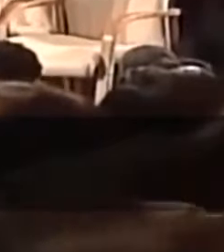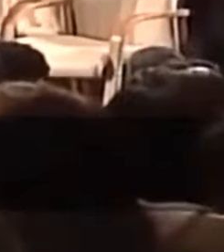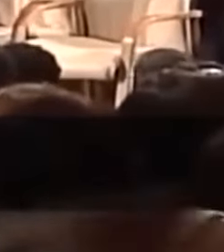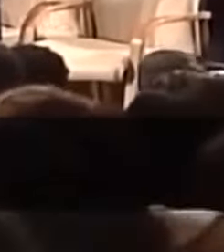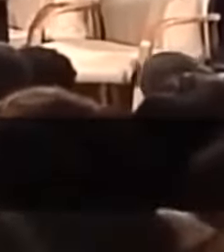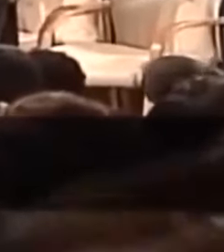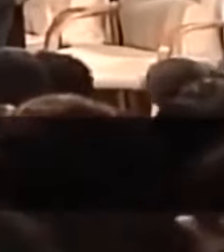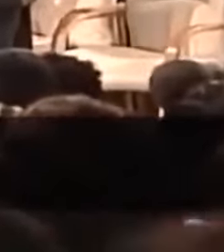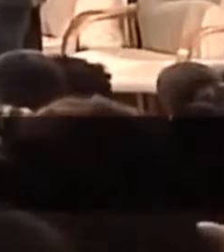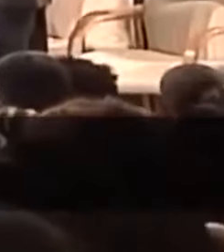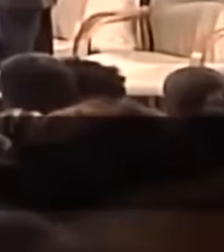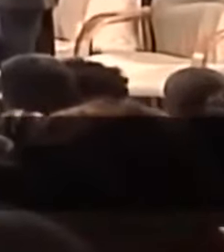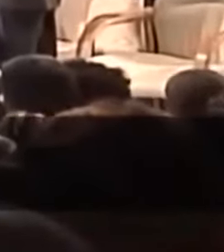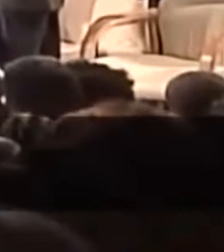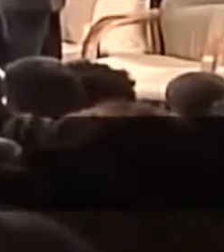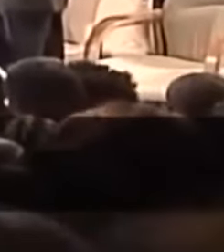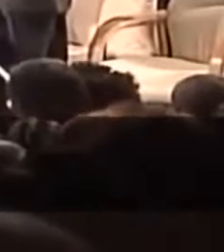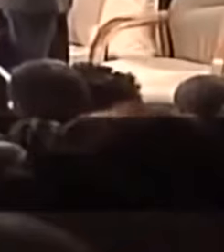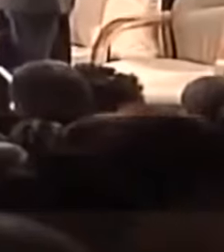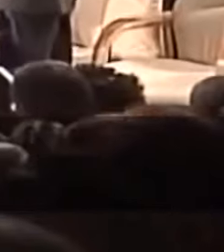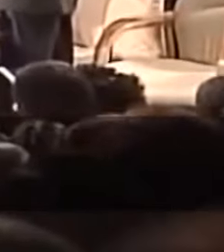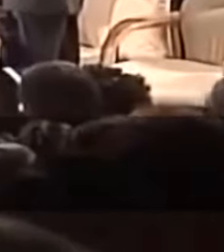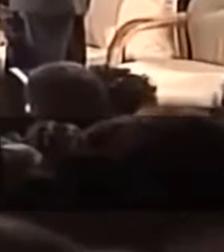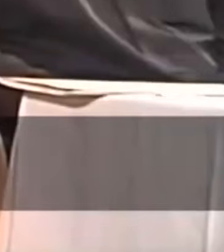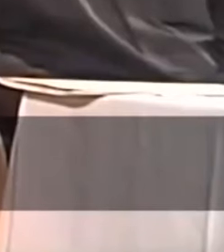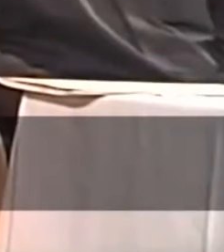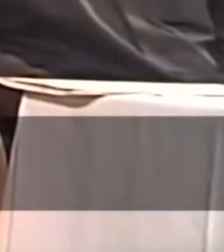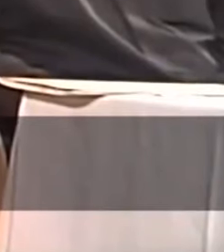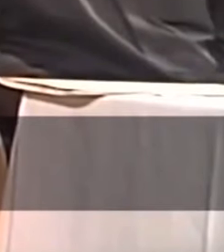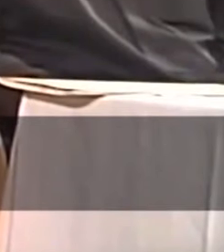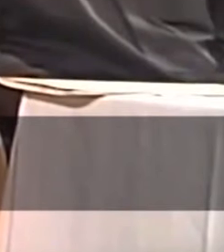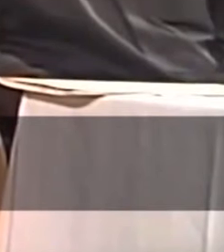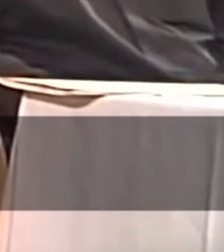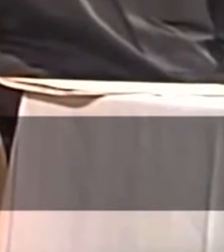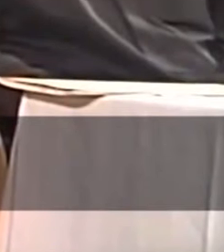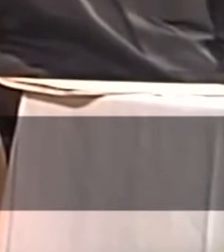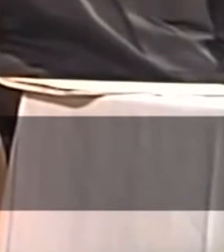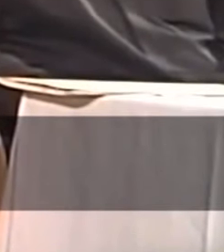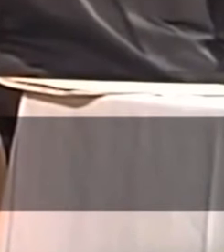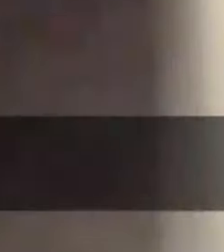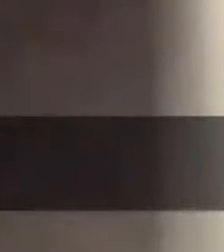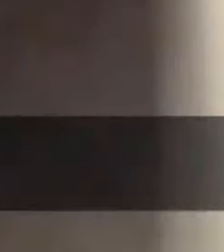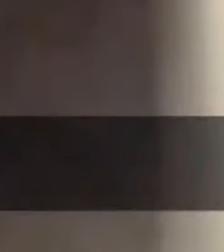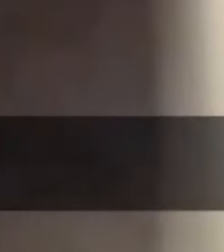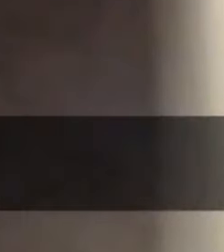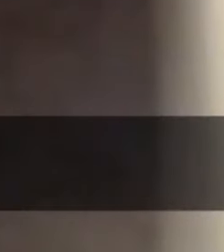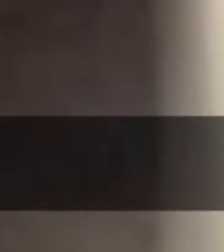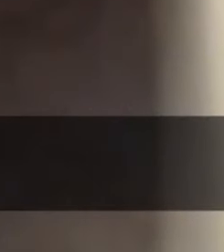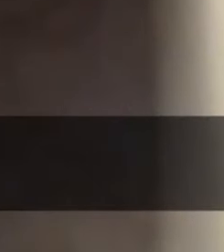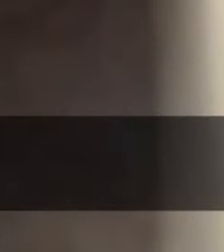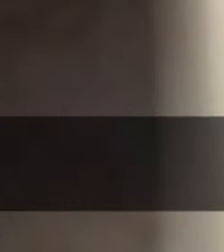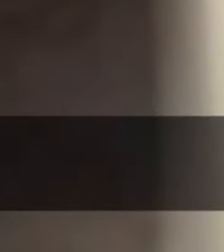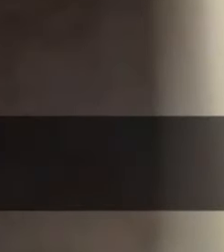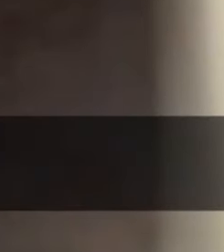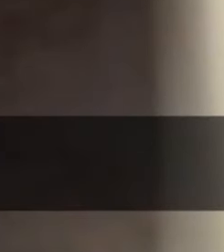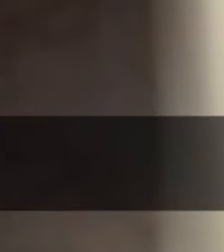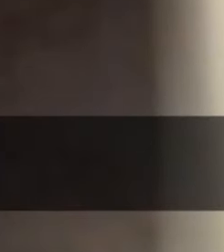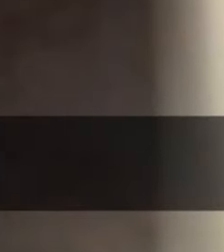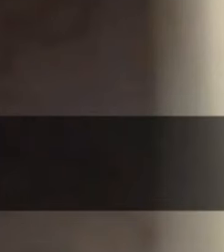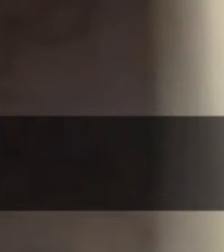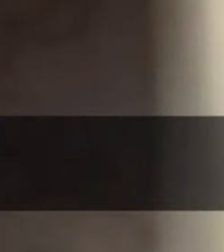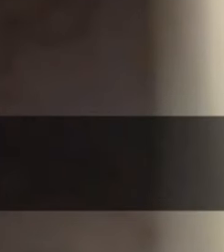of events being held this week to celebrate Nelson